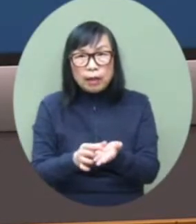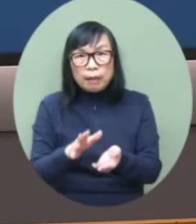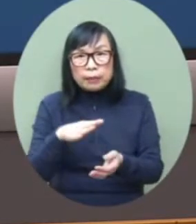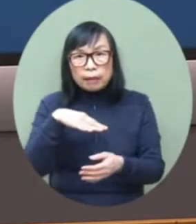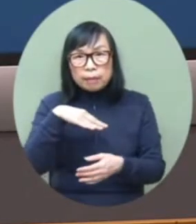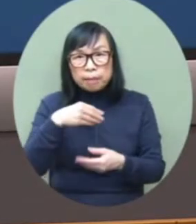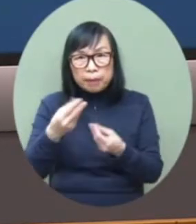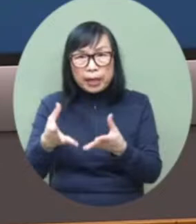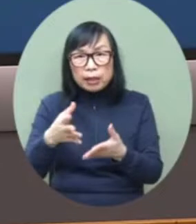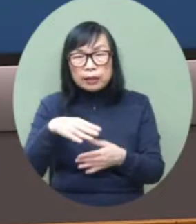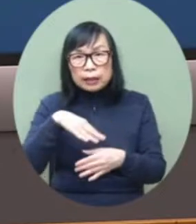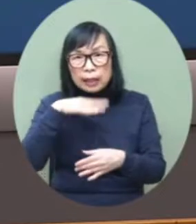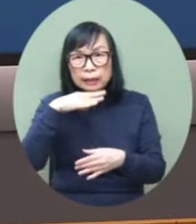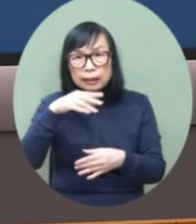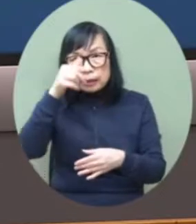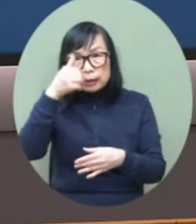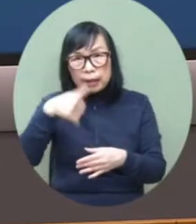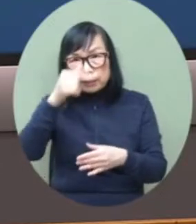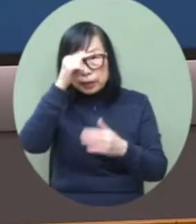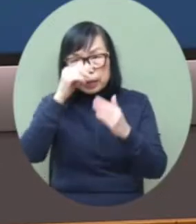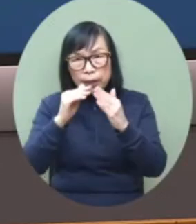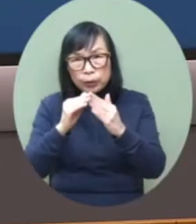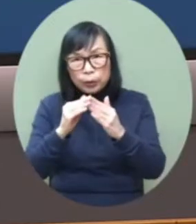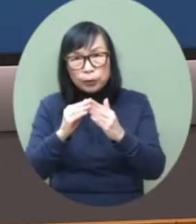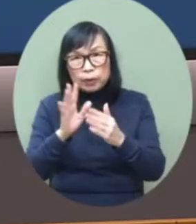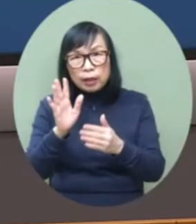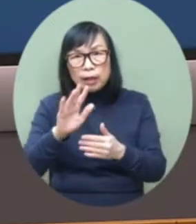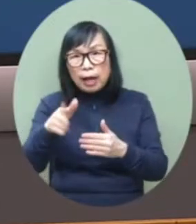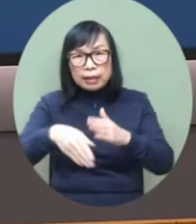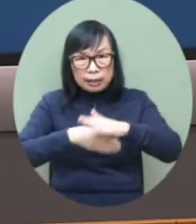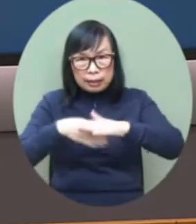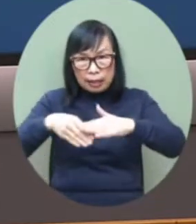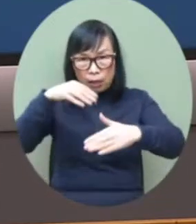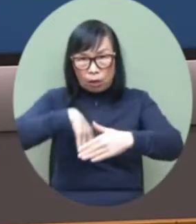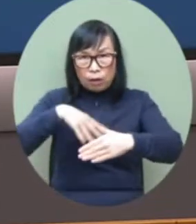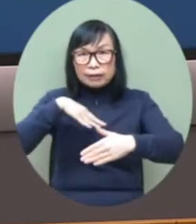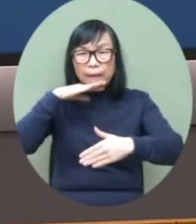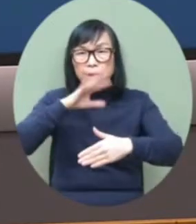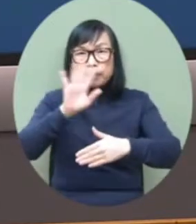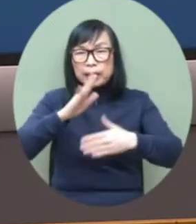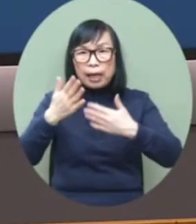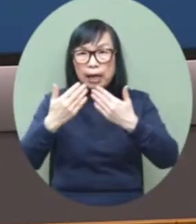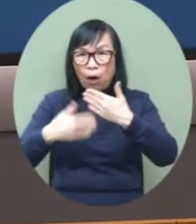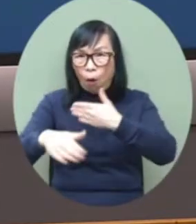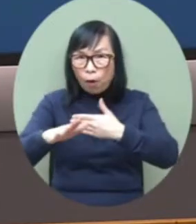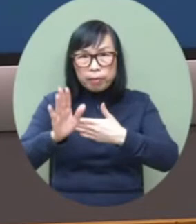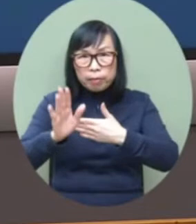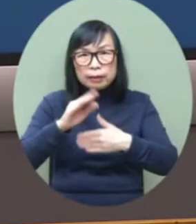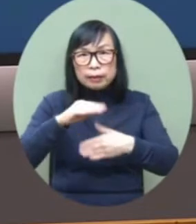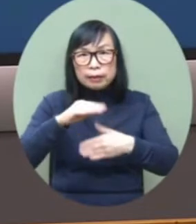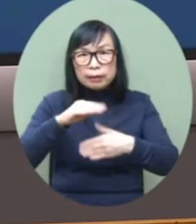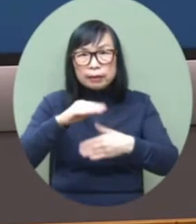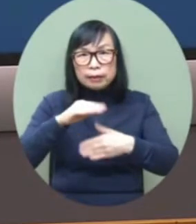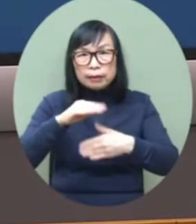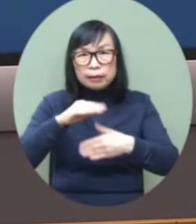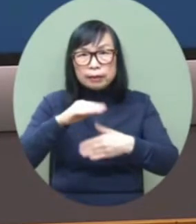of staying outdoor. With these multiple measures, we hope to improve the